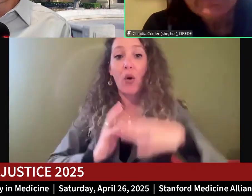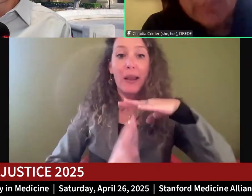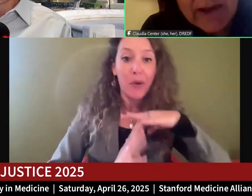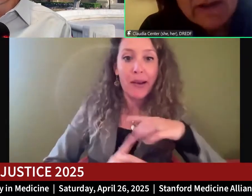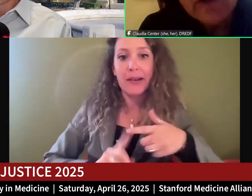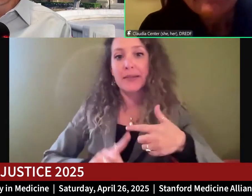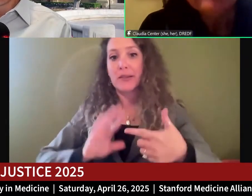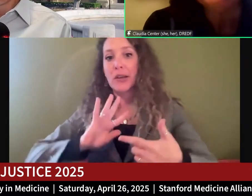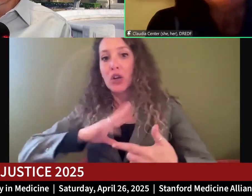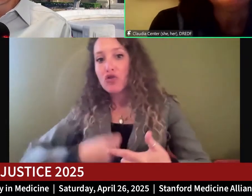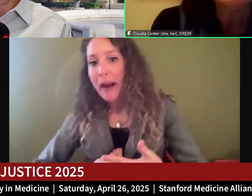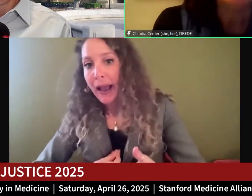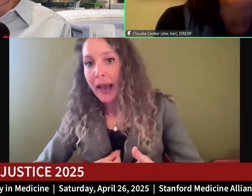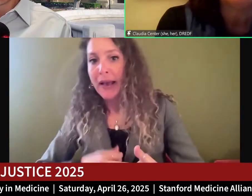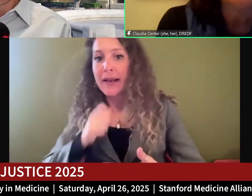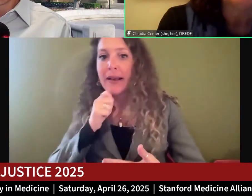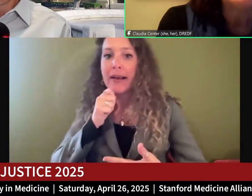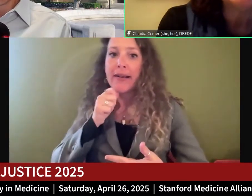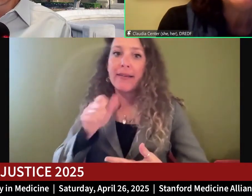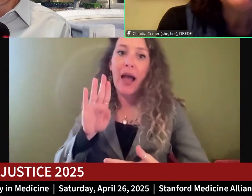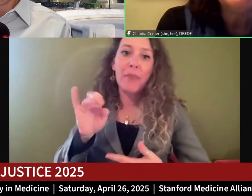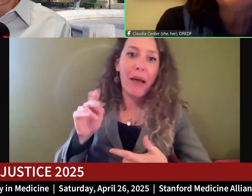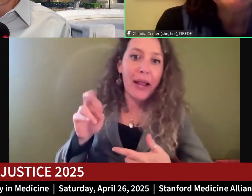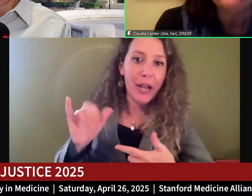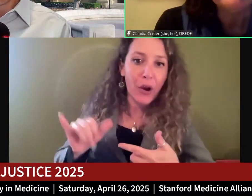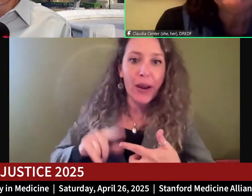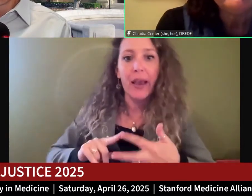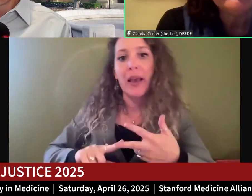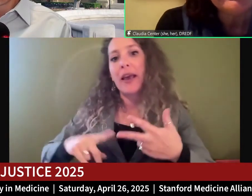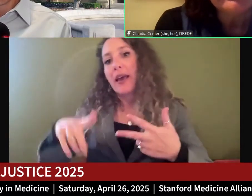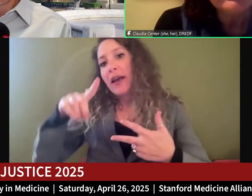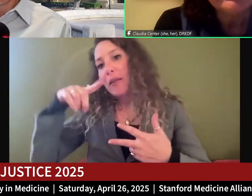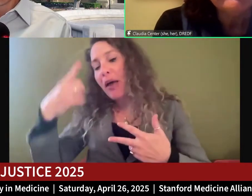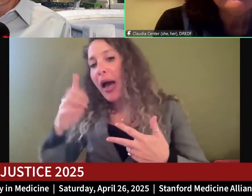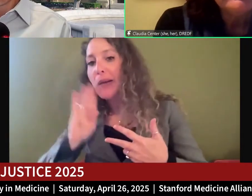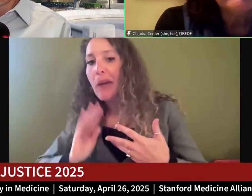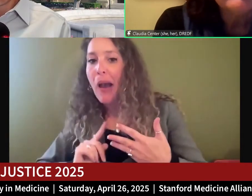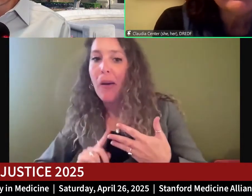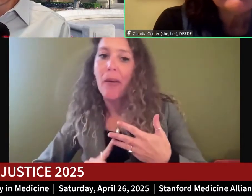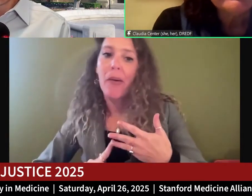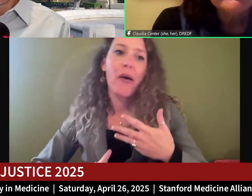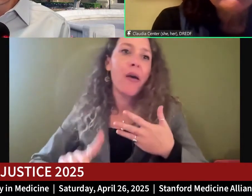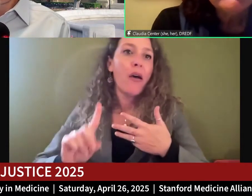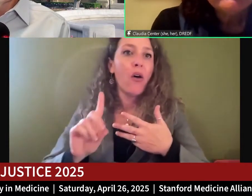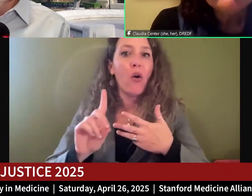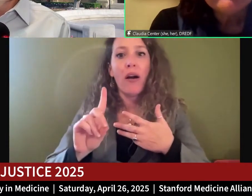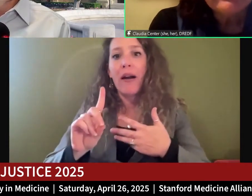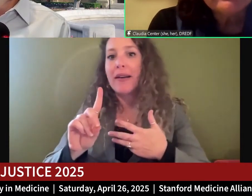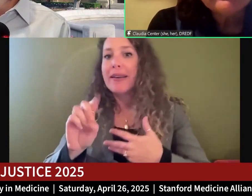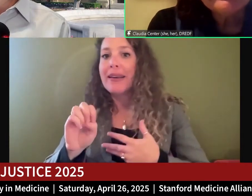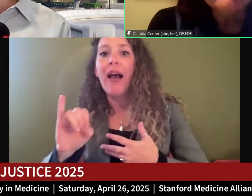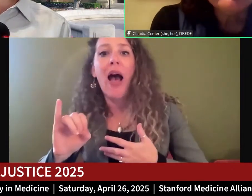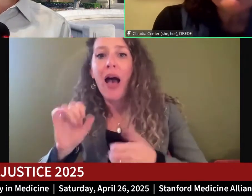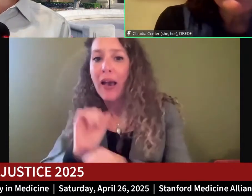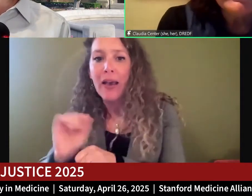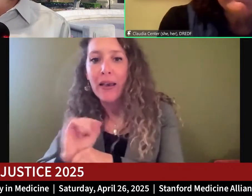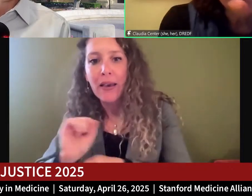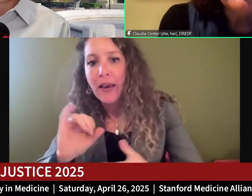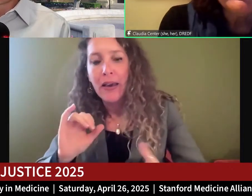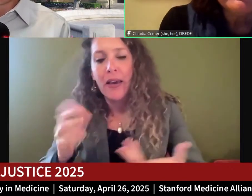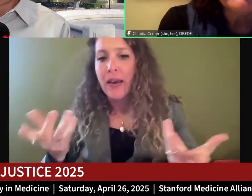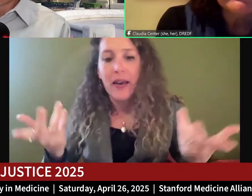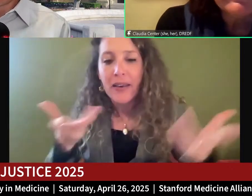and non-binary people, or black and brown people, or DEIA work. It's all